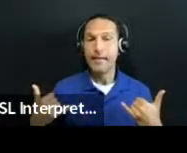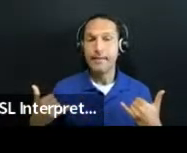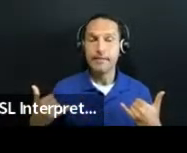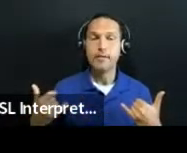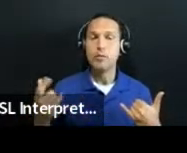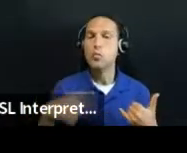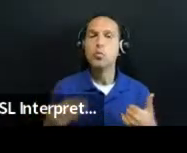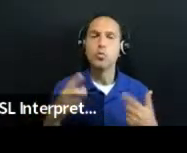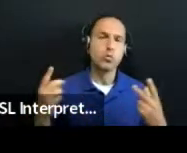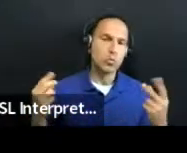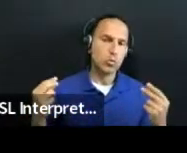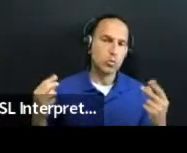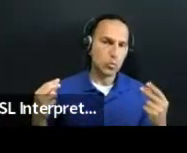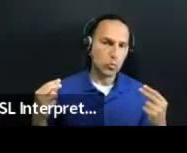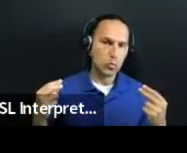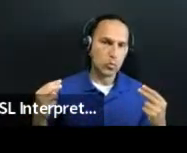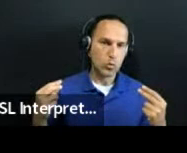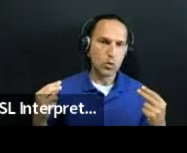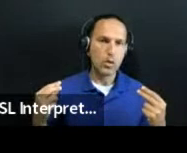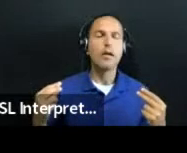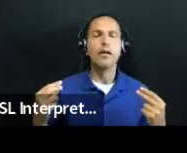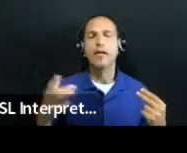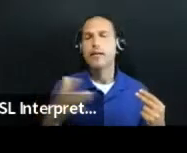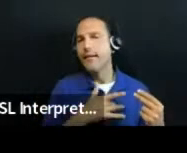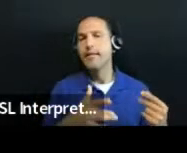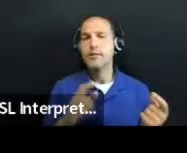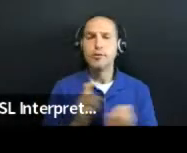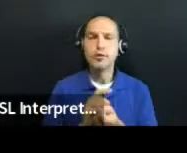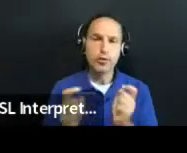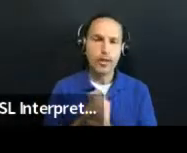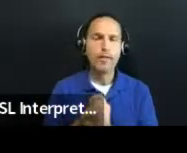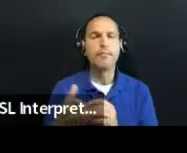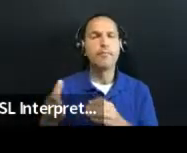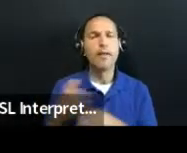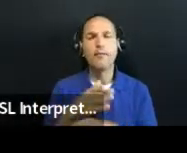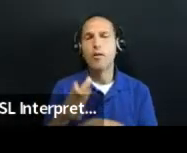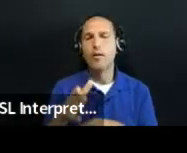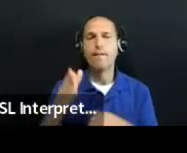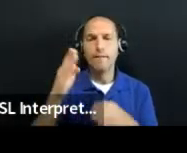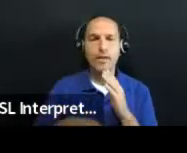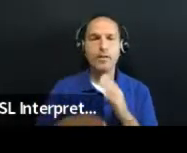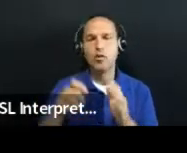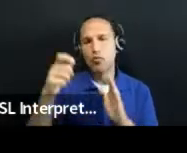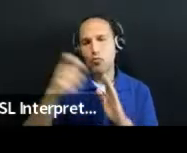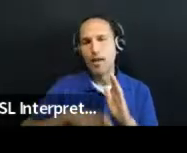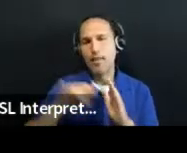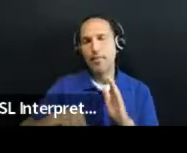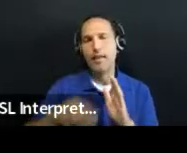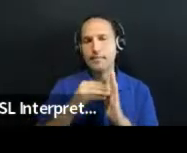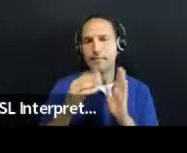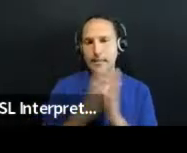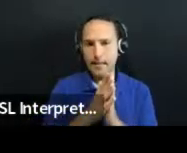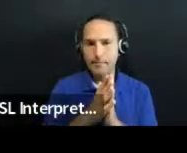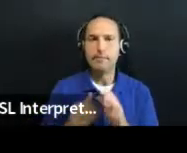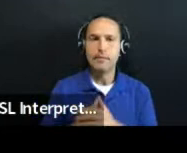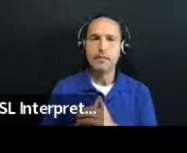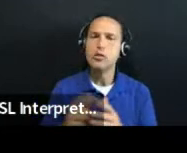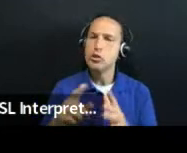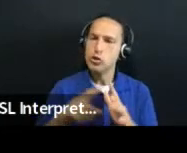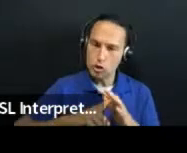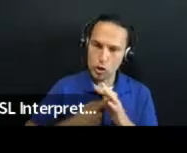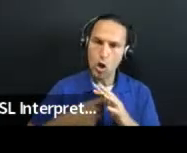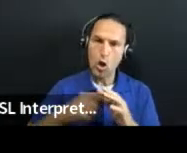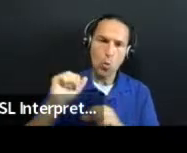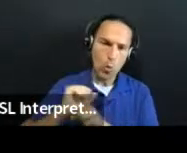what you want to do is really likely to change before you're even finished writing that document. So just start